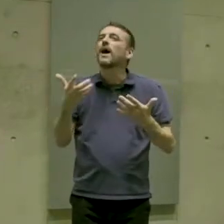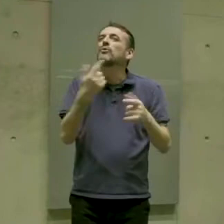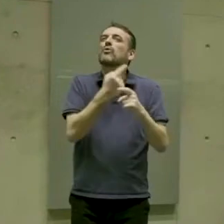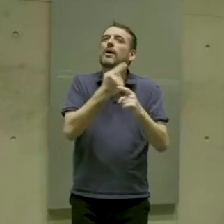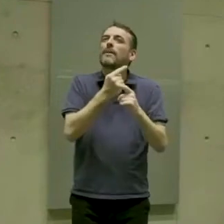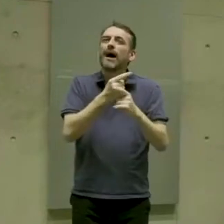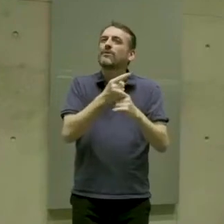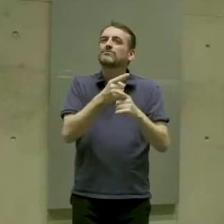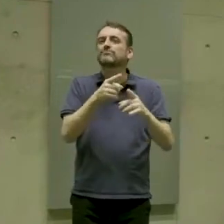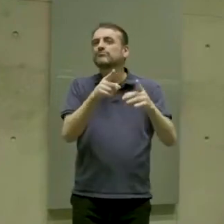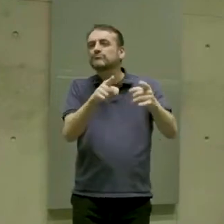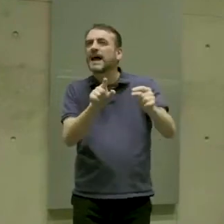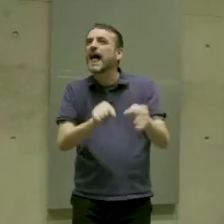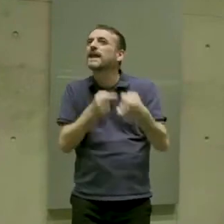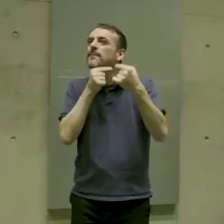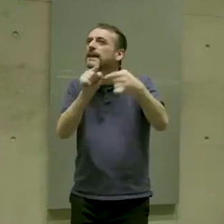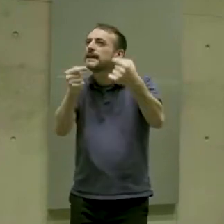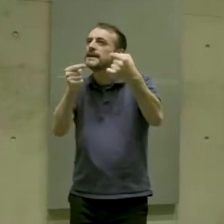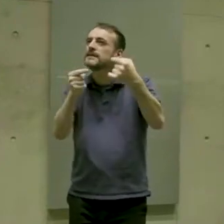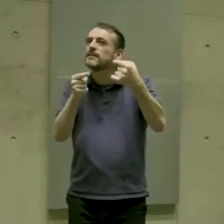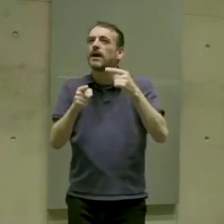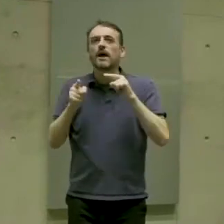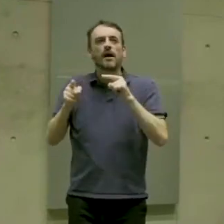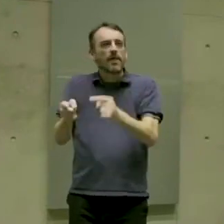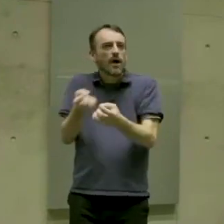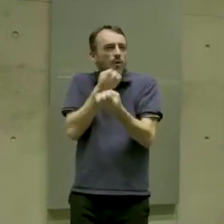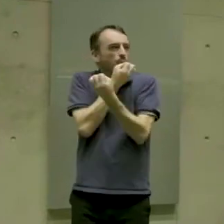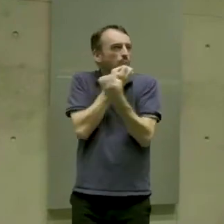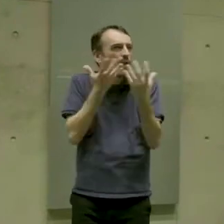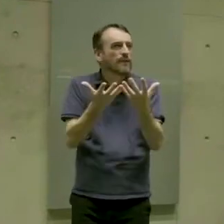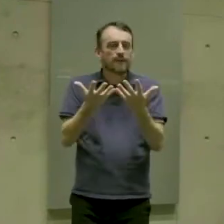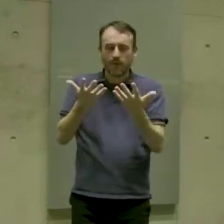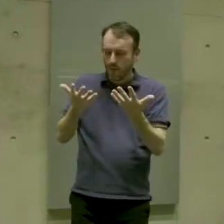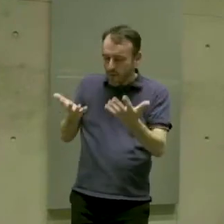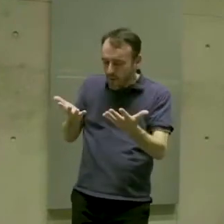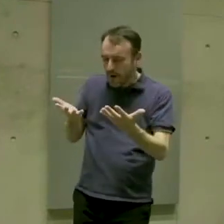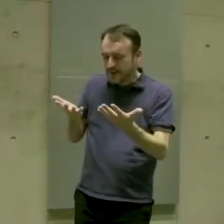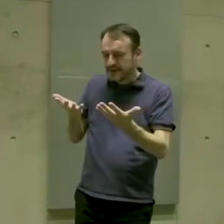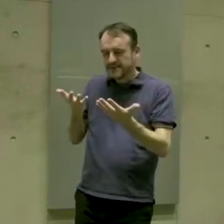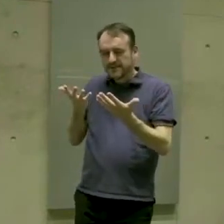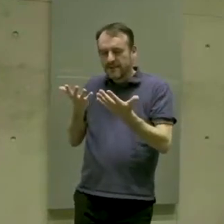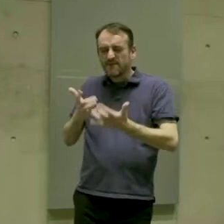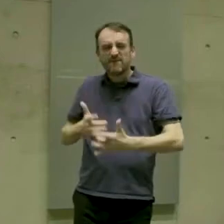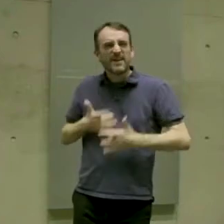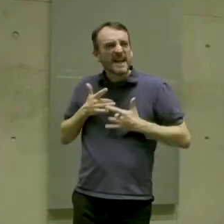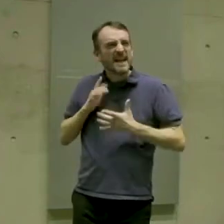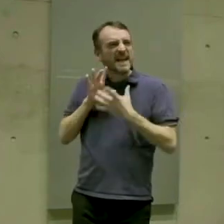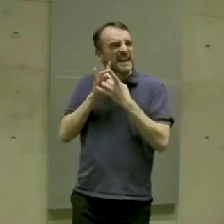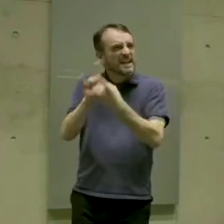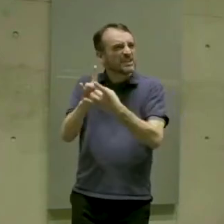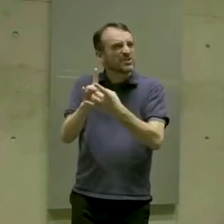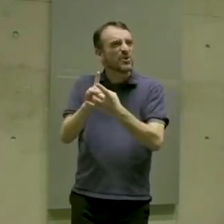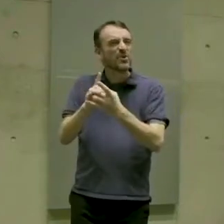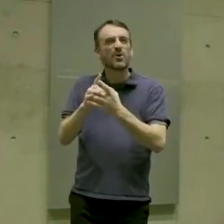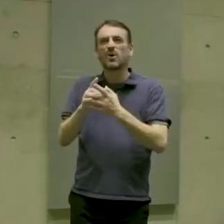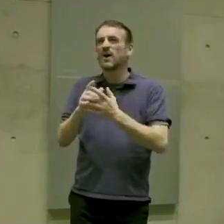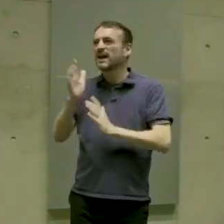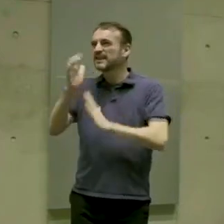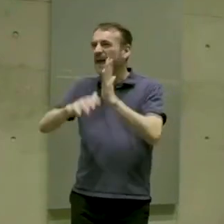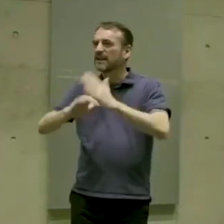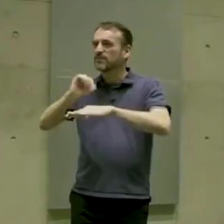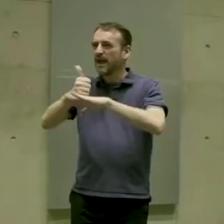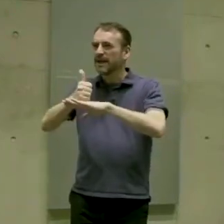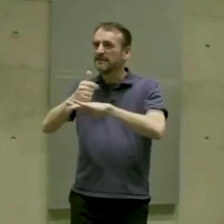I'm talking about that wonderful peculiarity of text-based interactive fiction, that omnipresent narrator